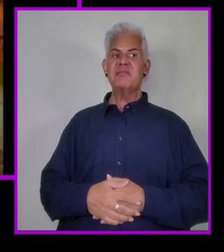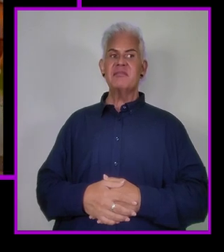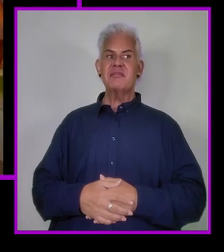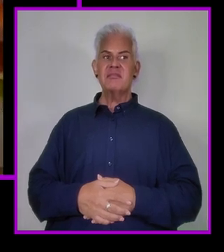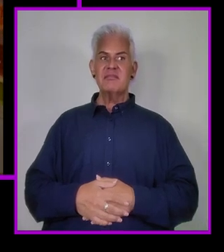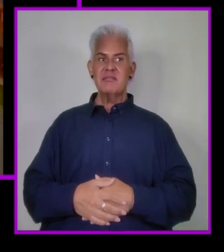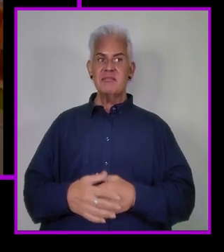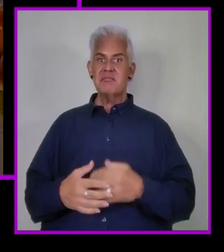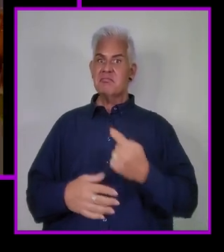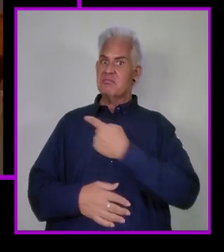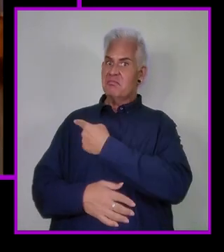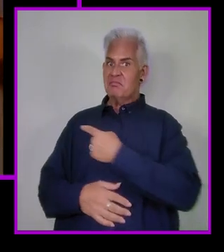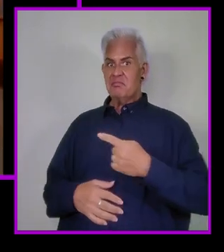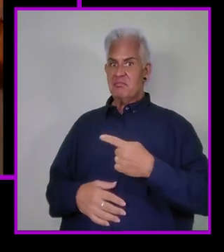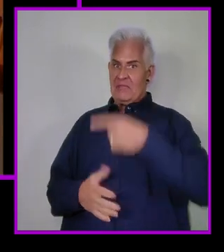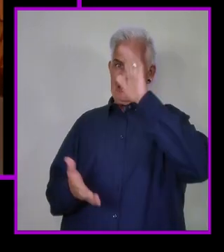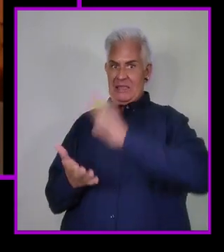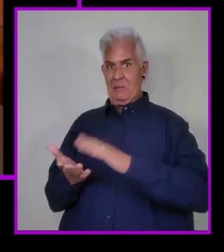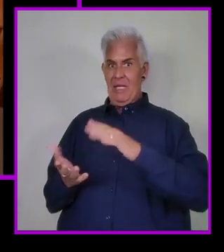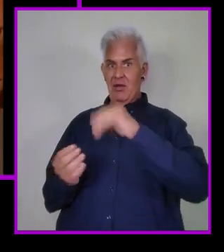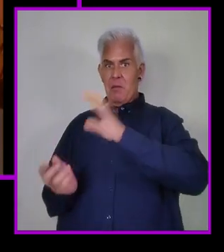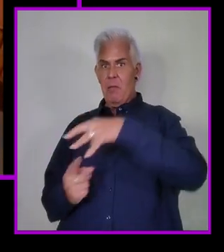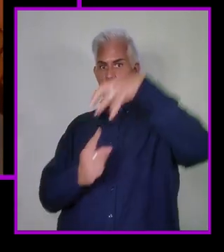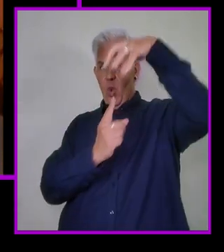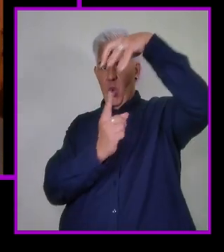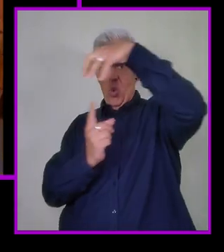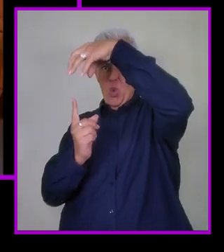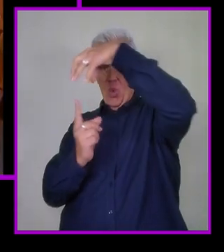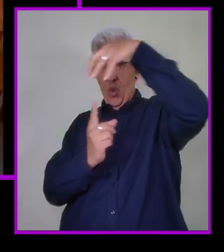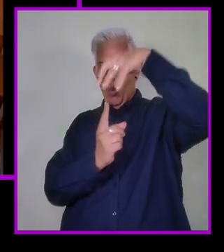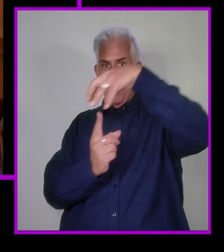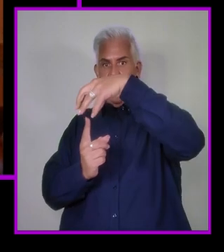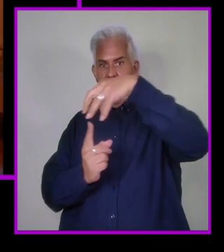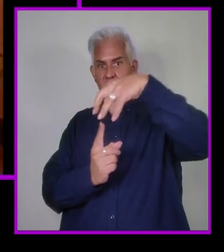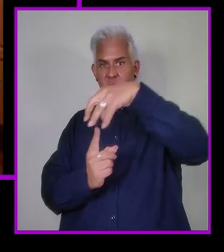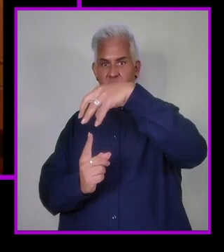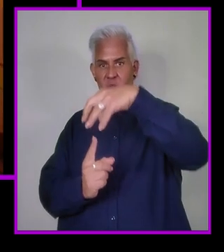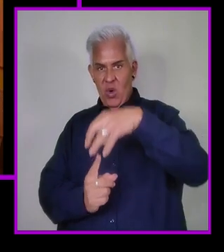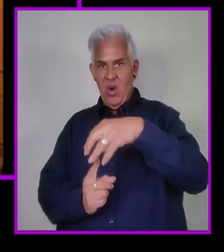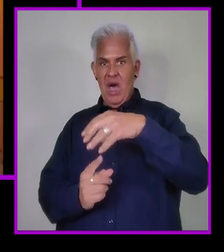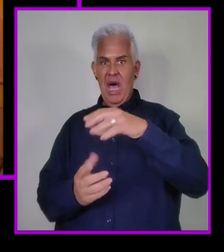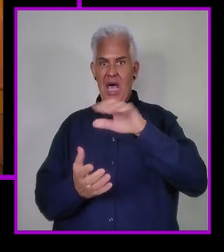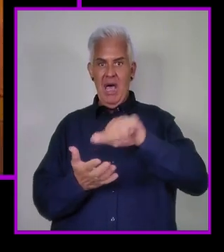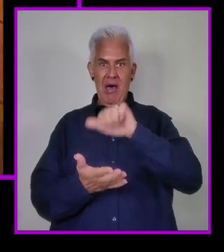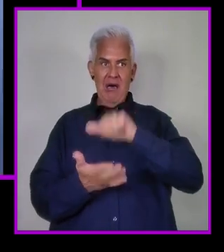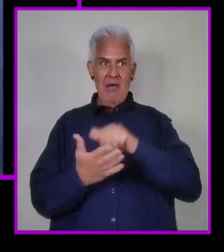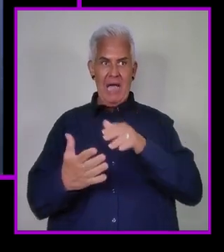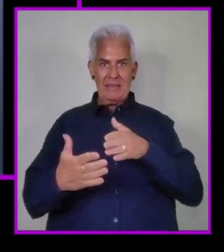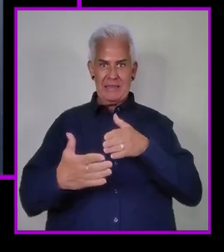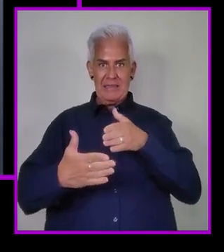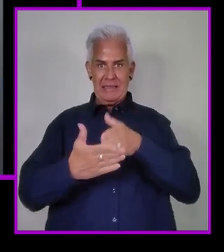David, who's a very experienced pilot, is just about bringing us into land. We've just narrowly missed some houses down there. We're going towards some trees, I